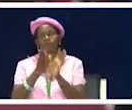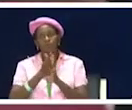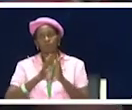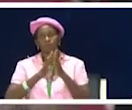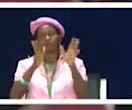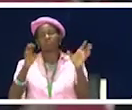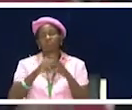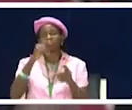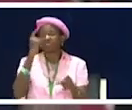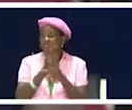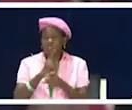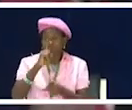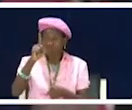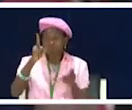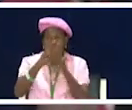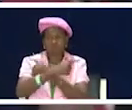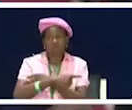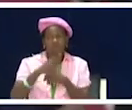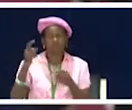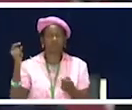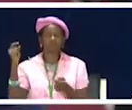In one day,